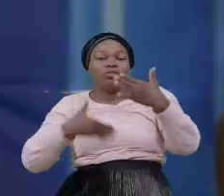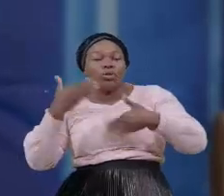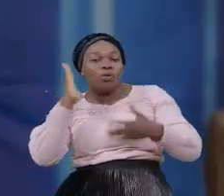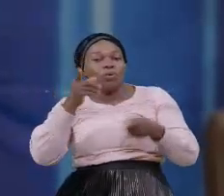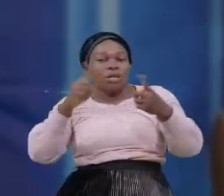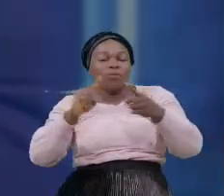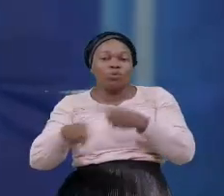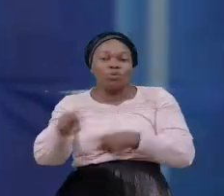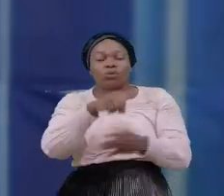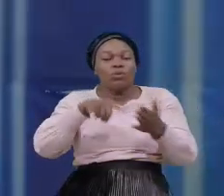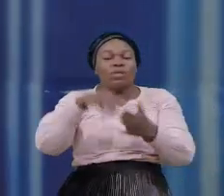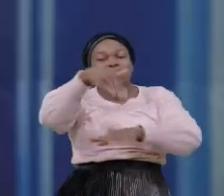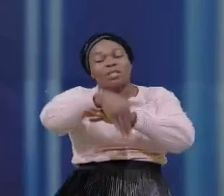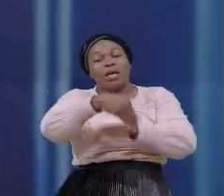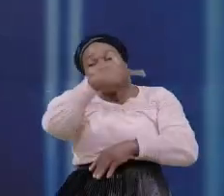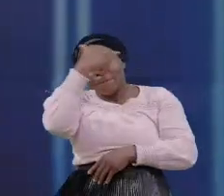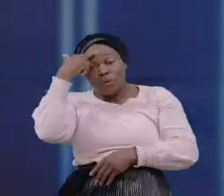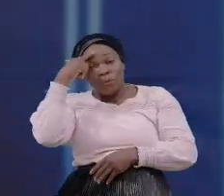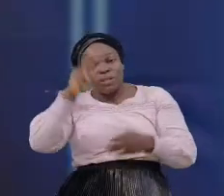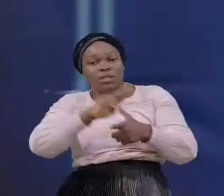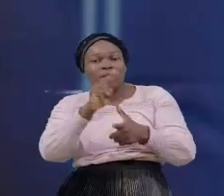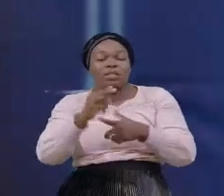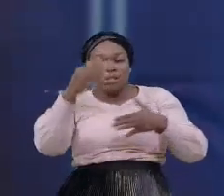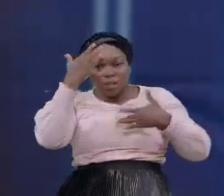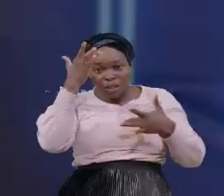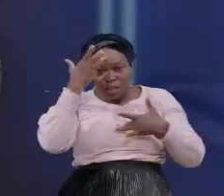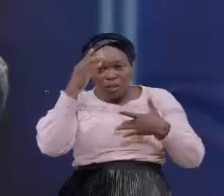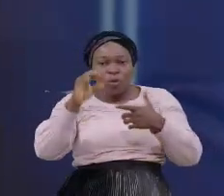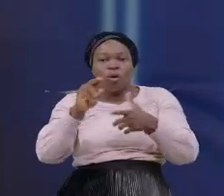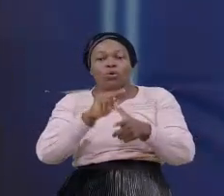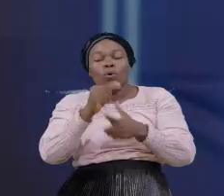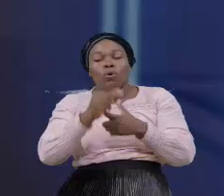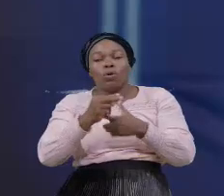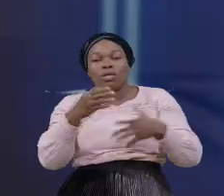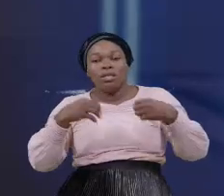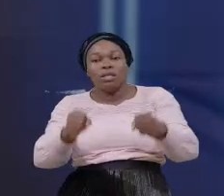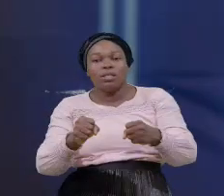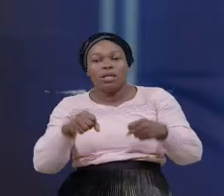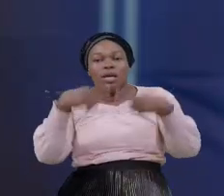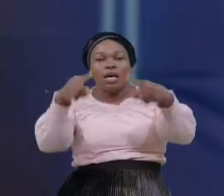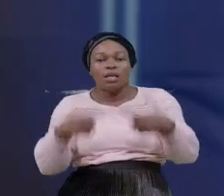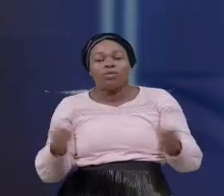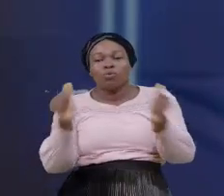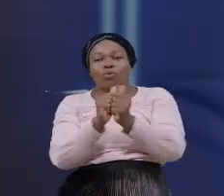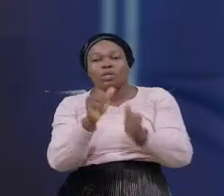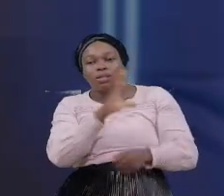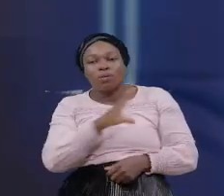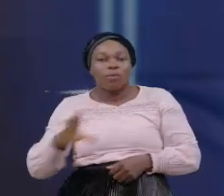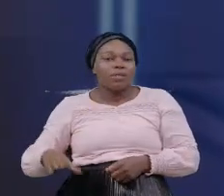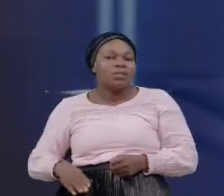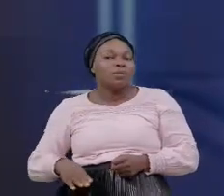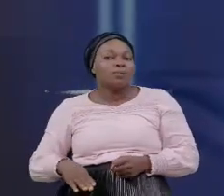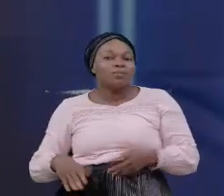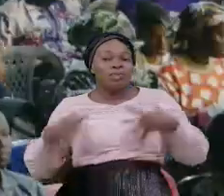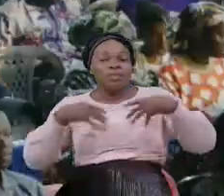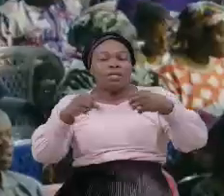Because neither sickness nor healing argues with Christ. Healing.